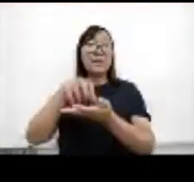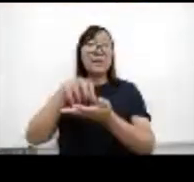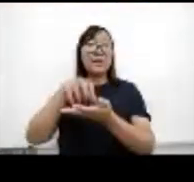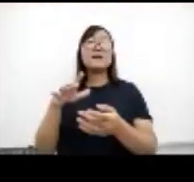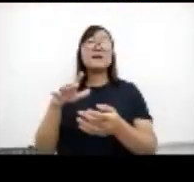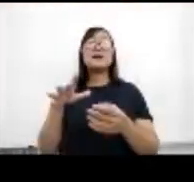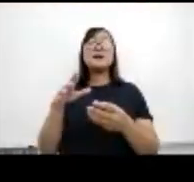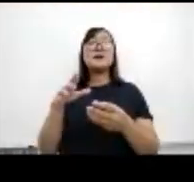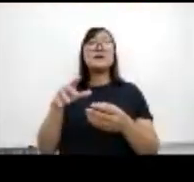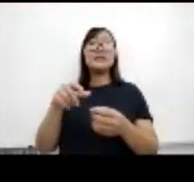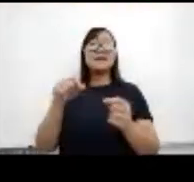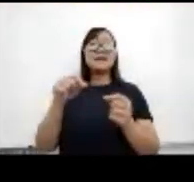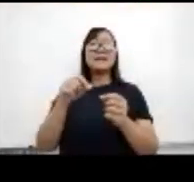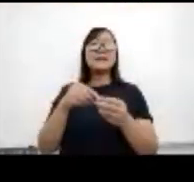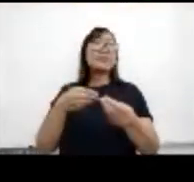and